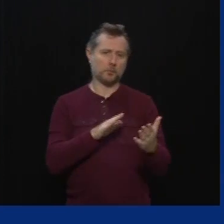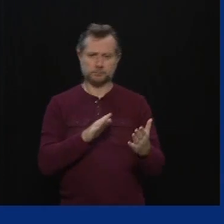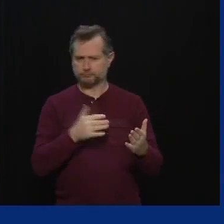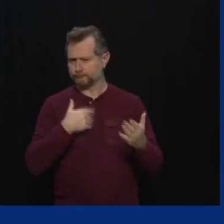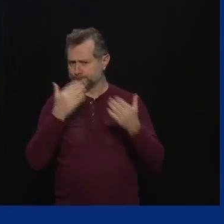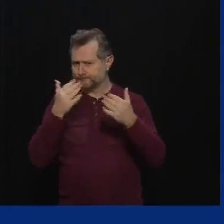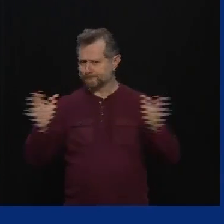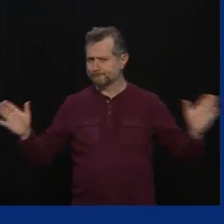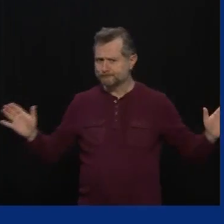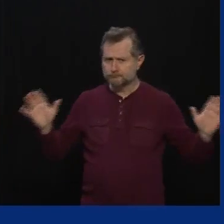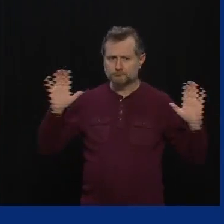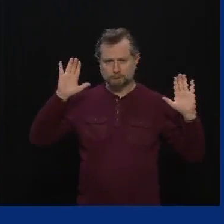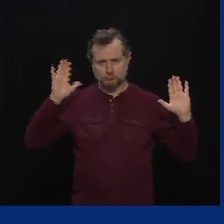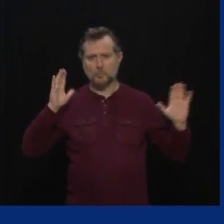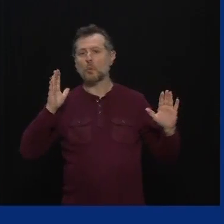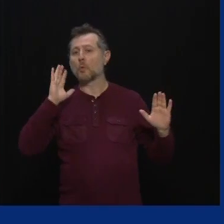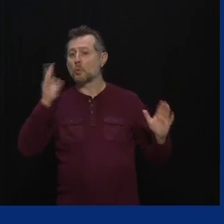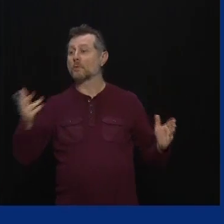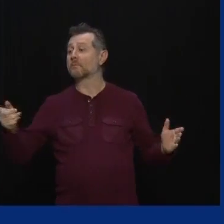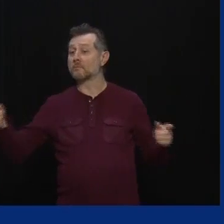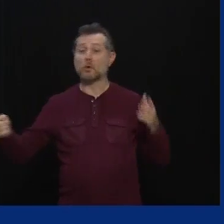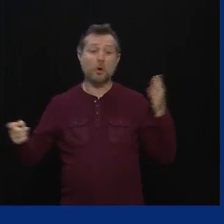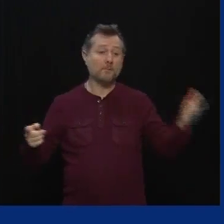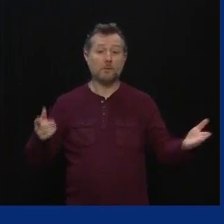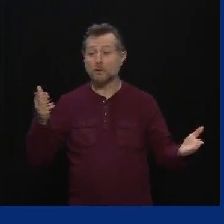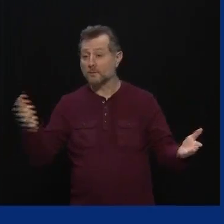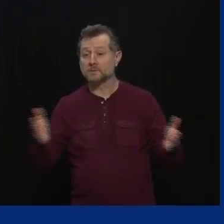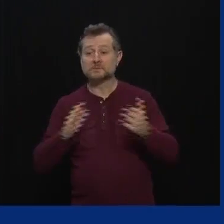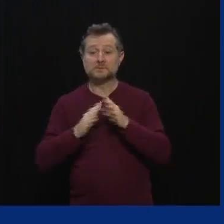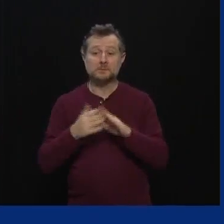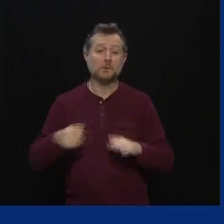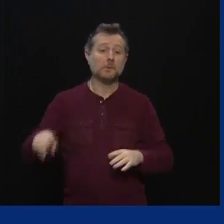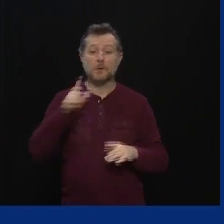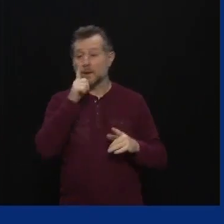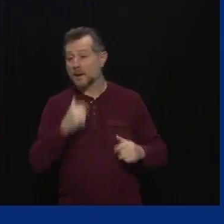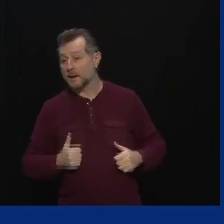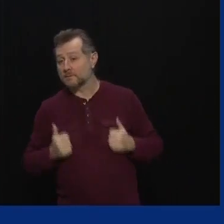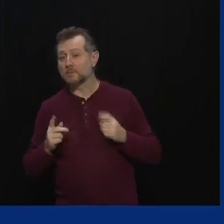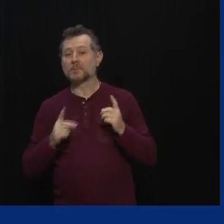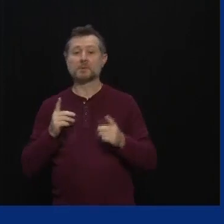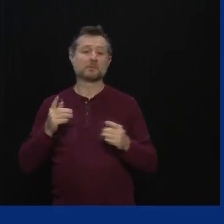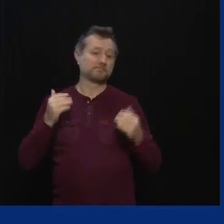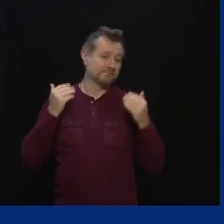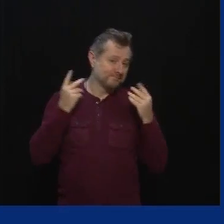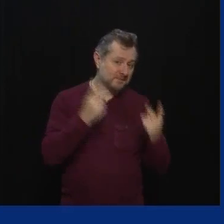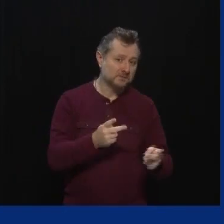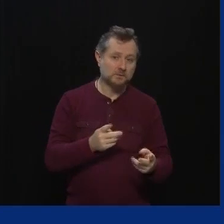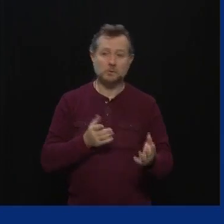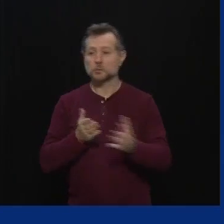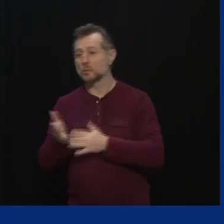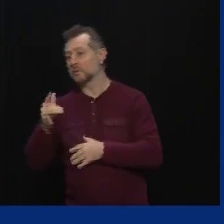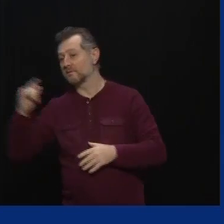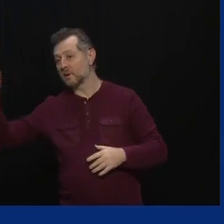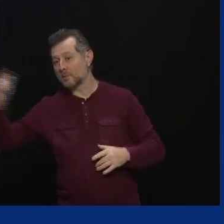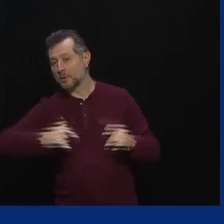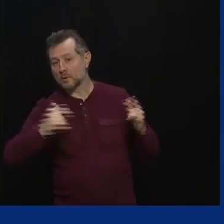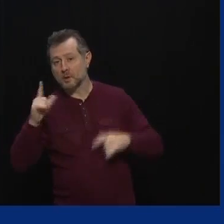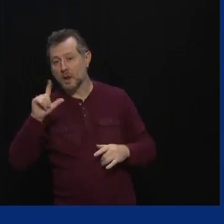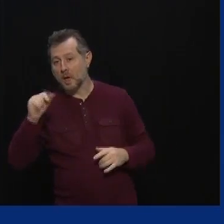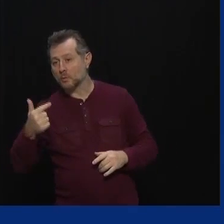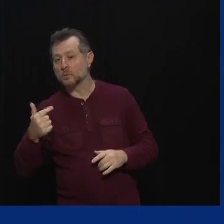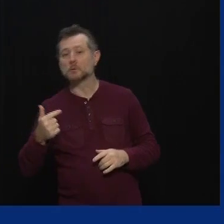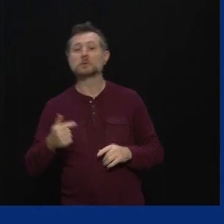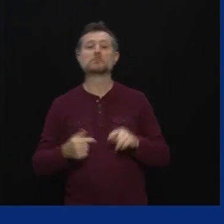offer the people of the city and people who visit through our airports at LaGuardia, that we'll offer them world-class